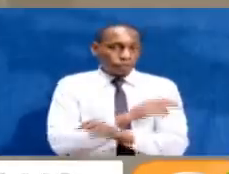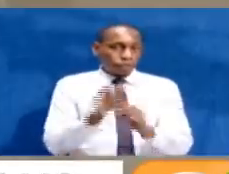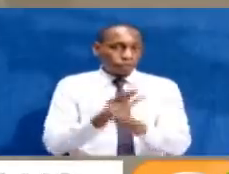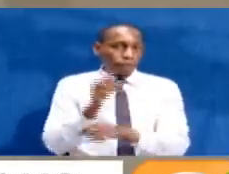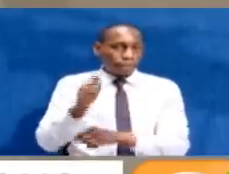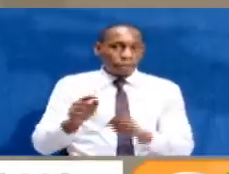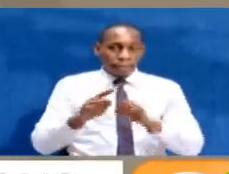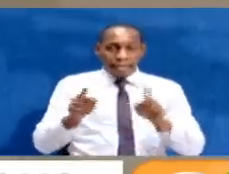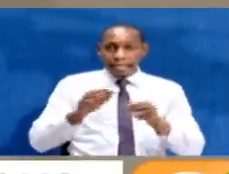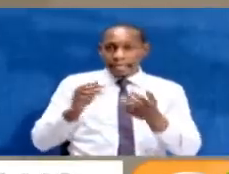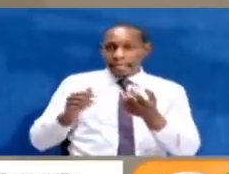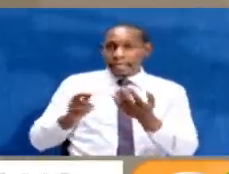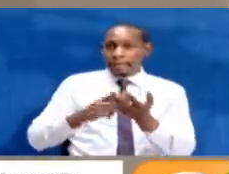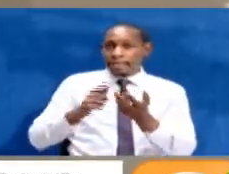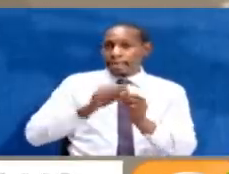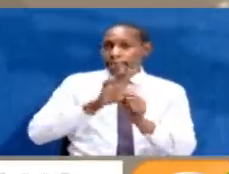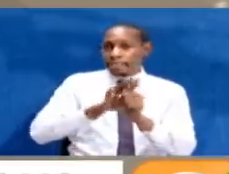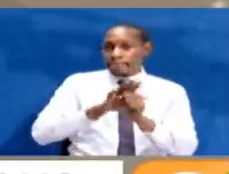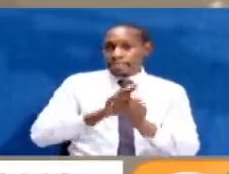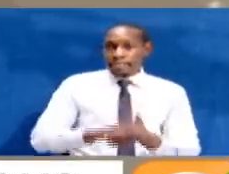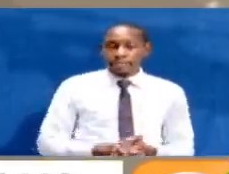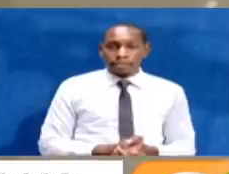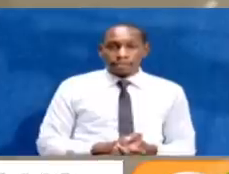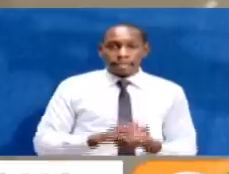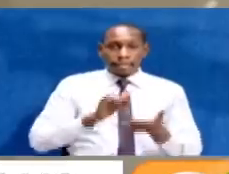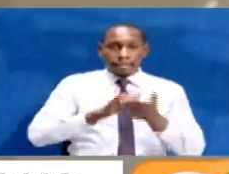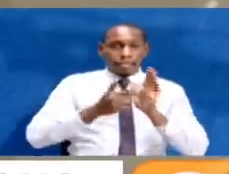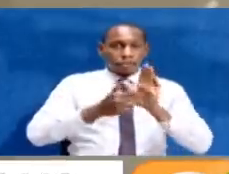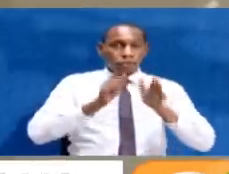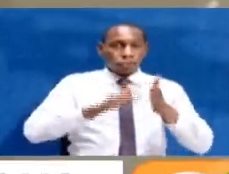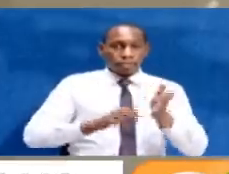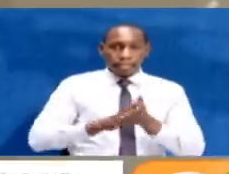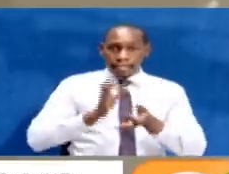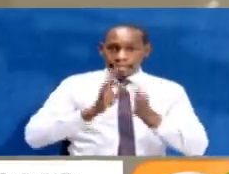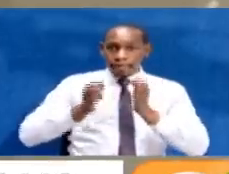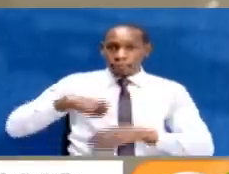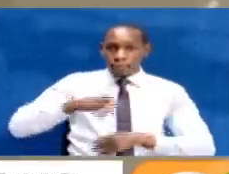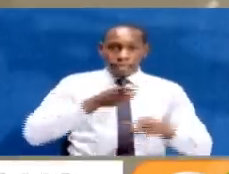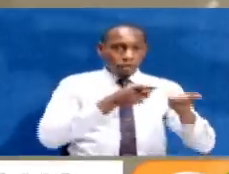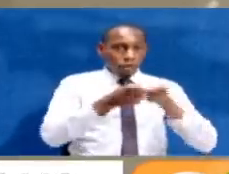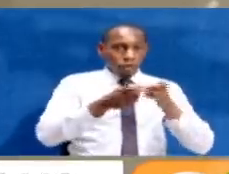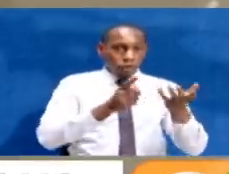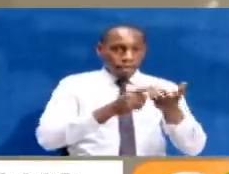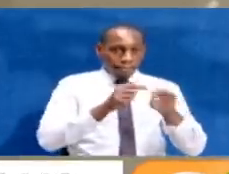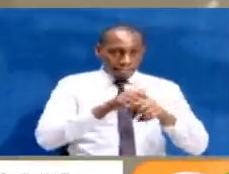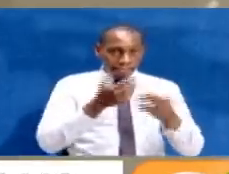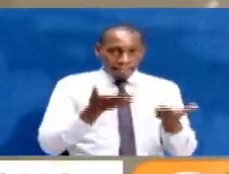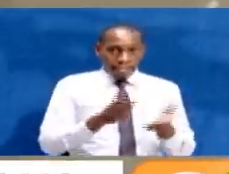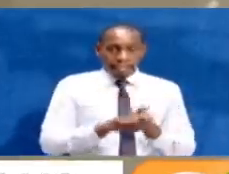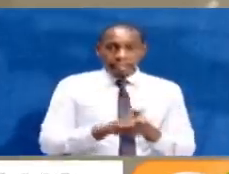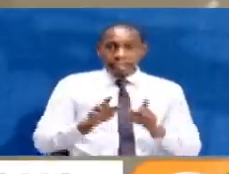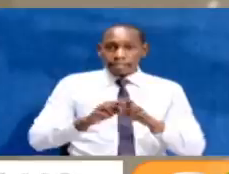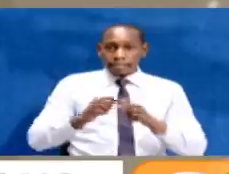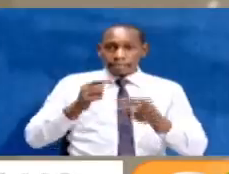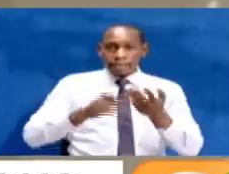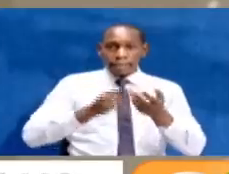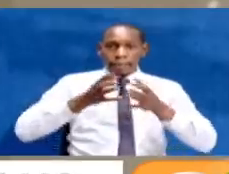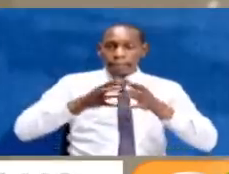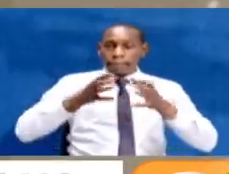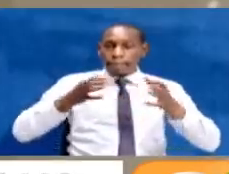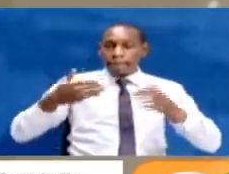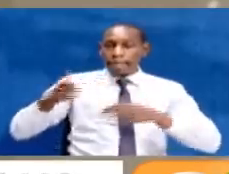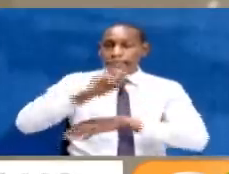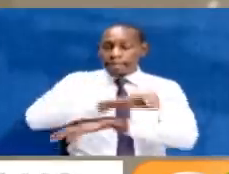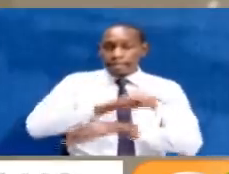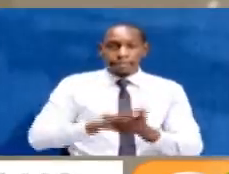I mean, we're talking about huge numbers. And this tells us that if we don't manage the numbers as they are now, and they keep increasing by the